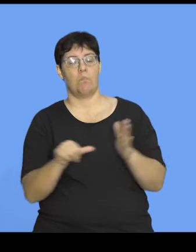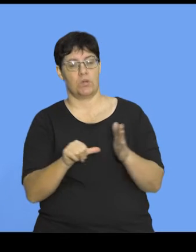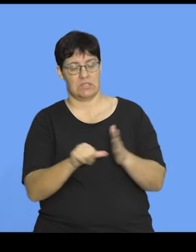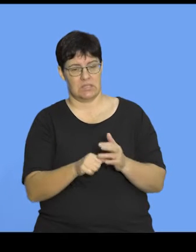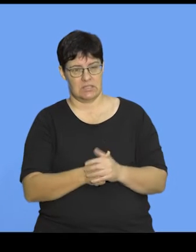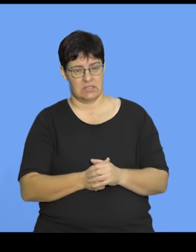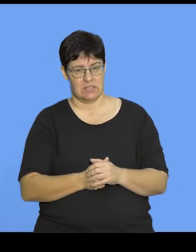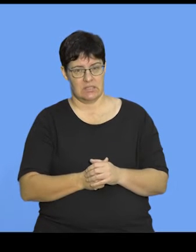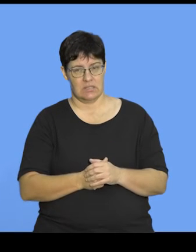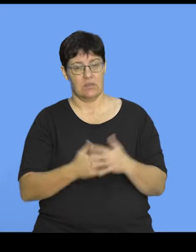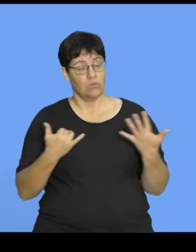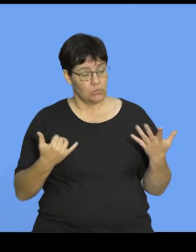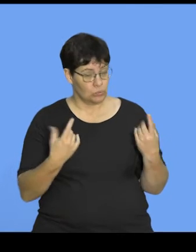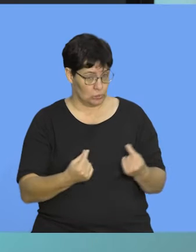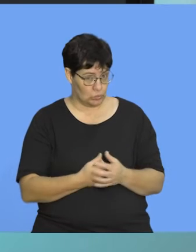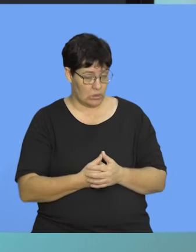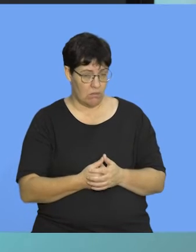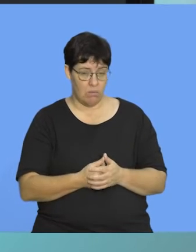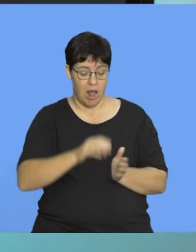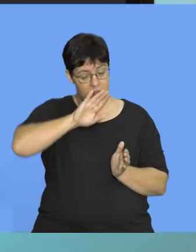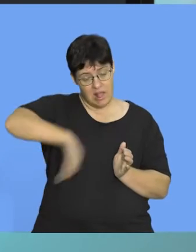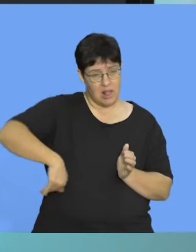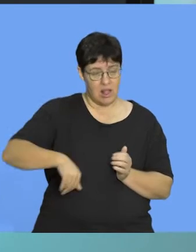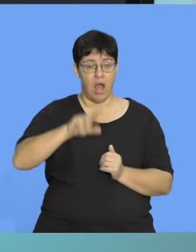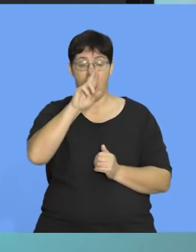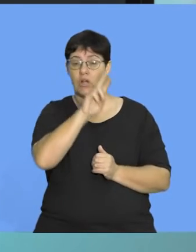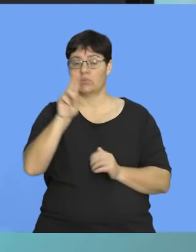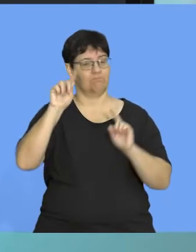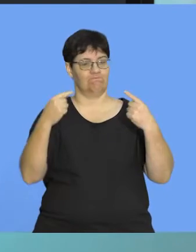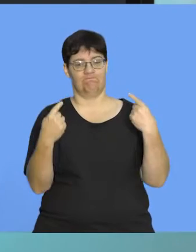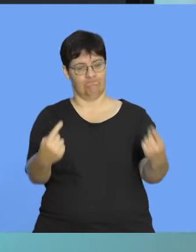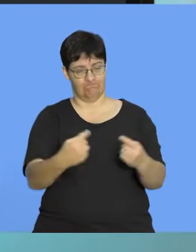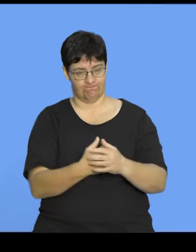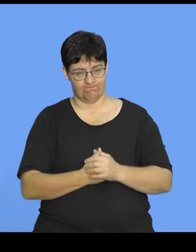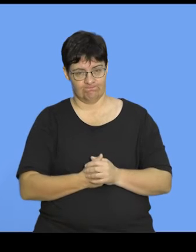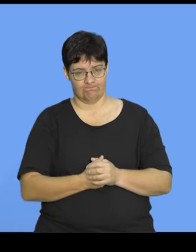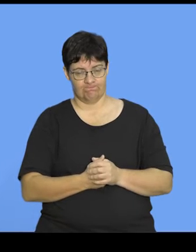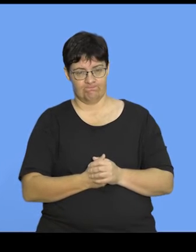so important, all right, when we do this. You can't leave that r squared out.